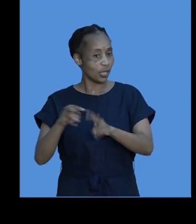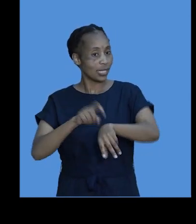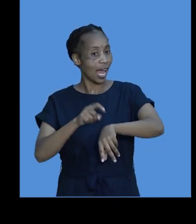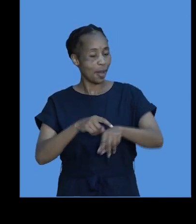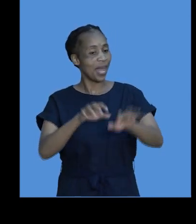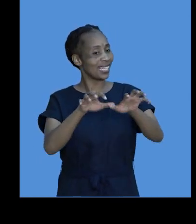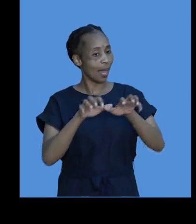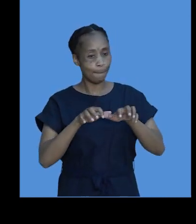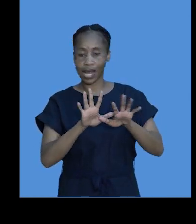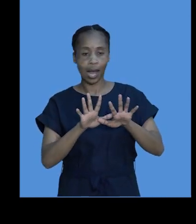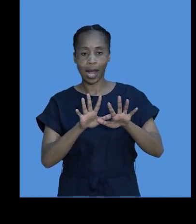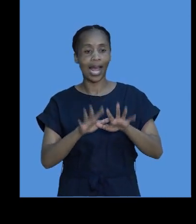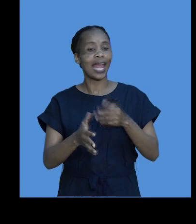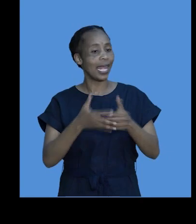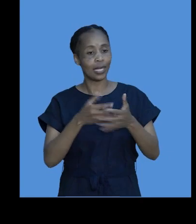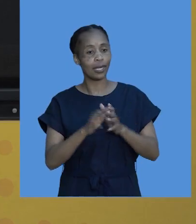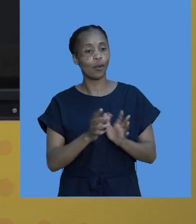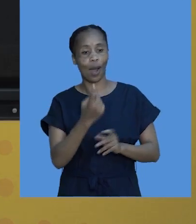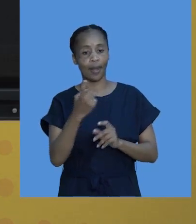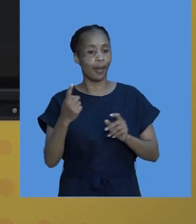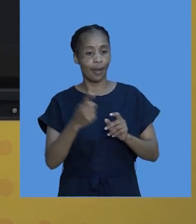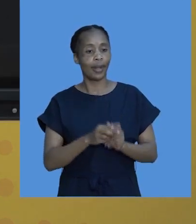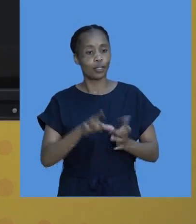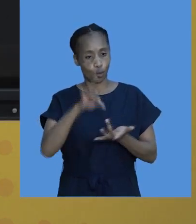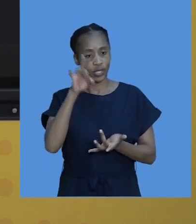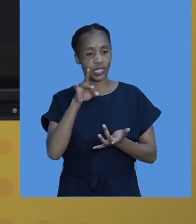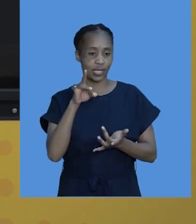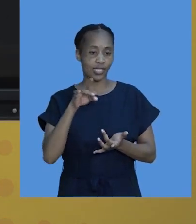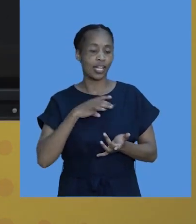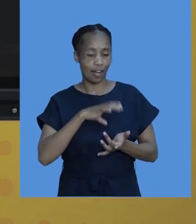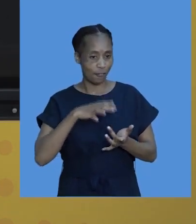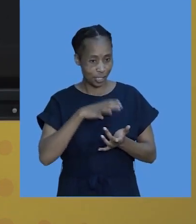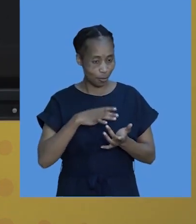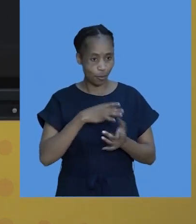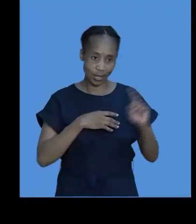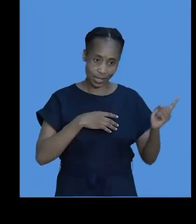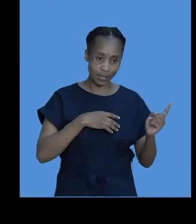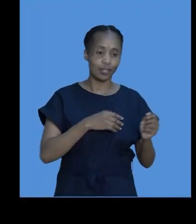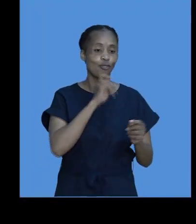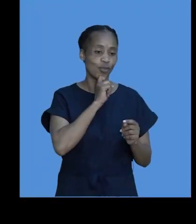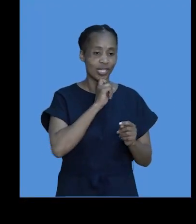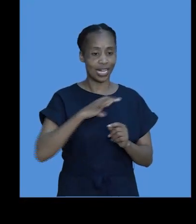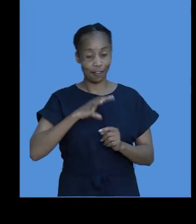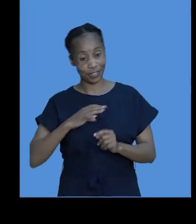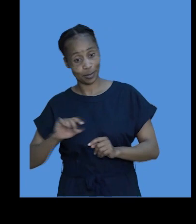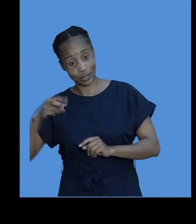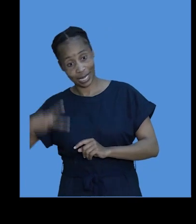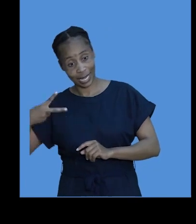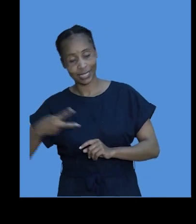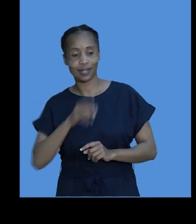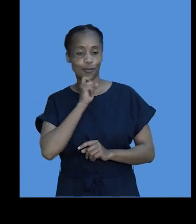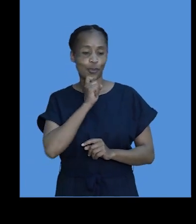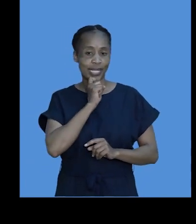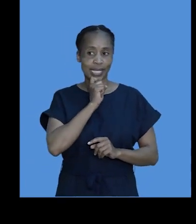whichever method, you don't have to do the two methods in the exam. Whatever you are comfortable with, right? You can use whatever method you're comfortable with